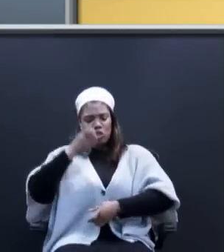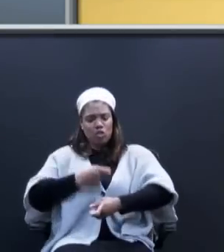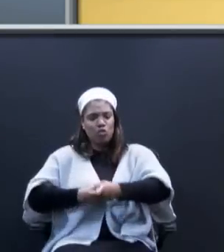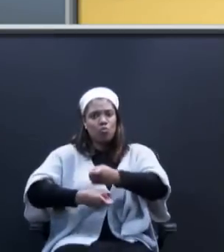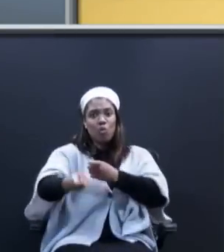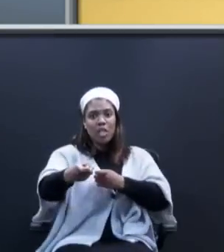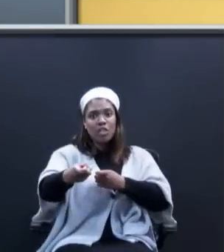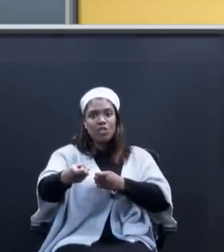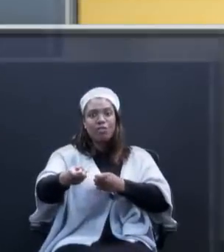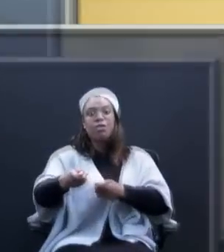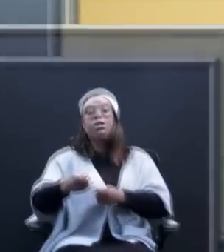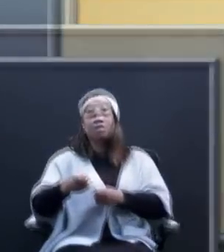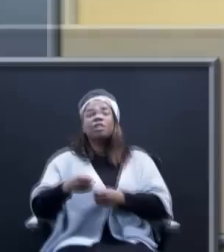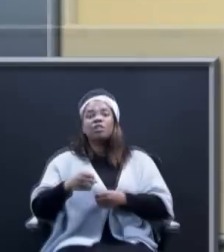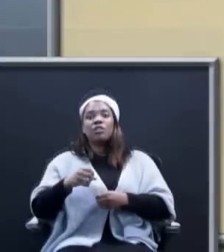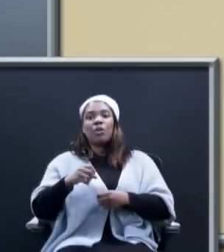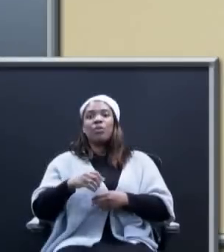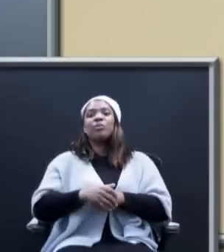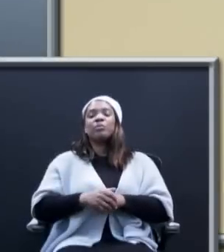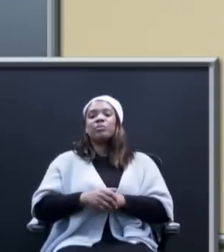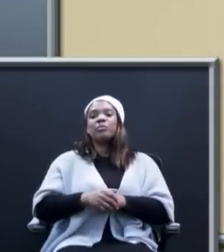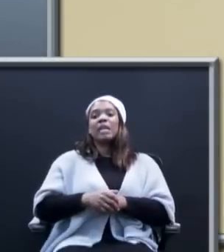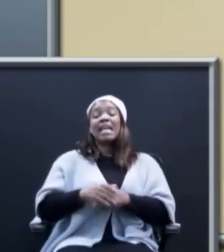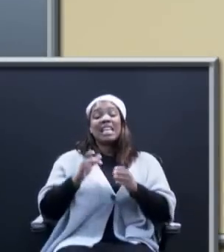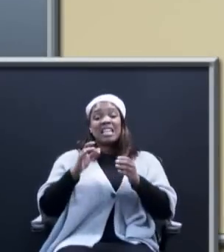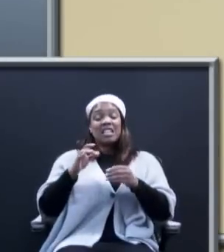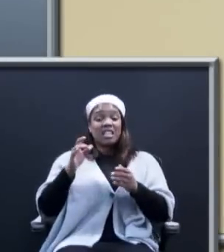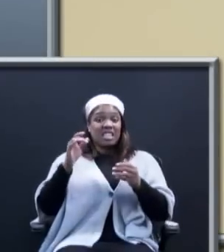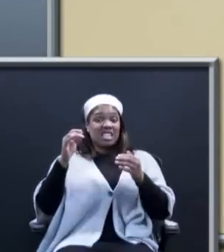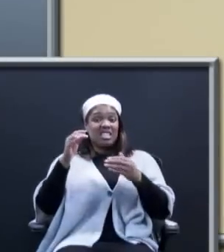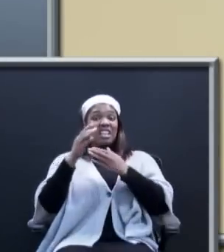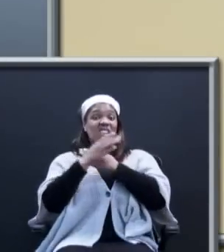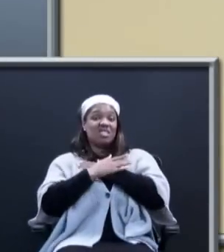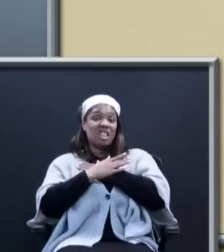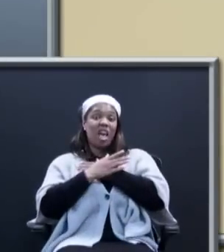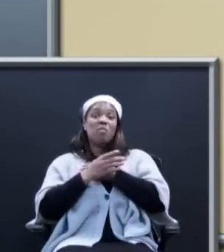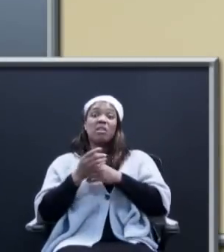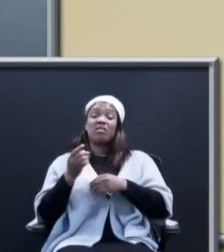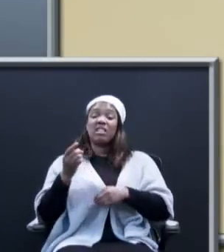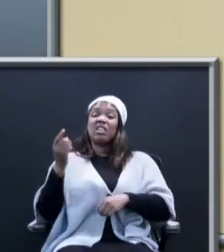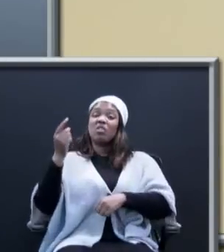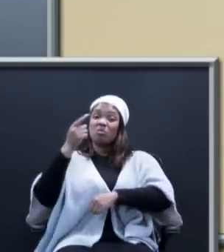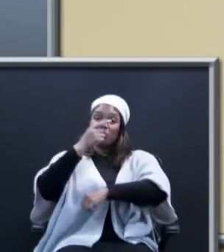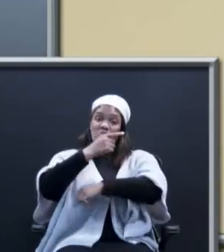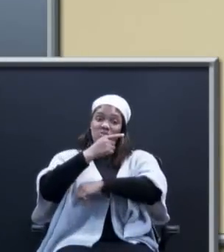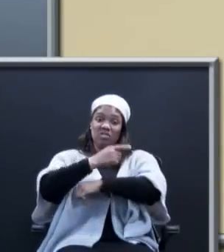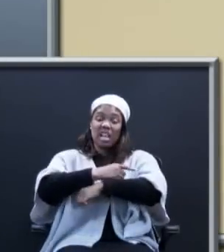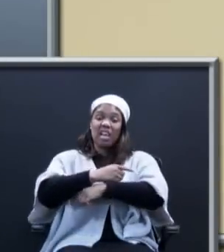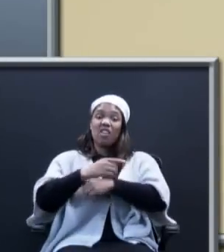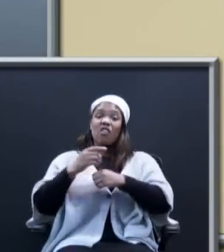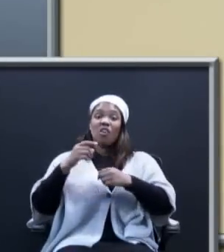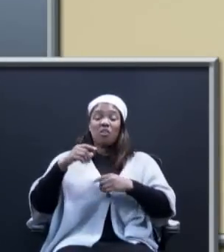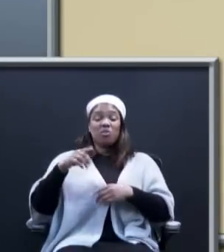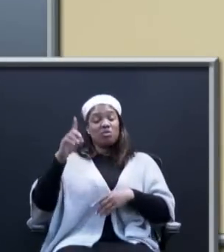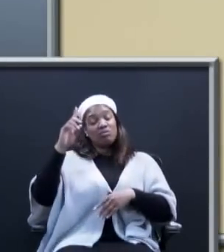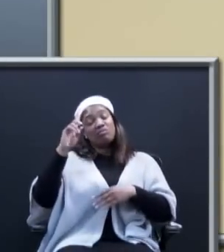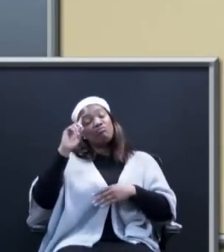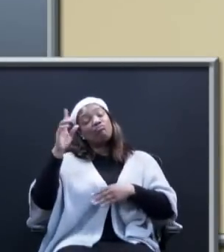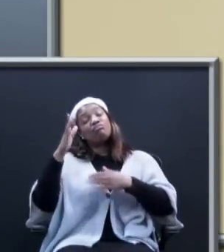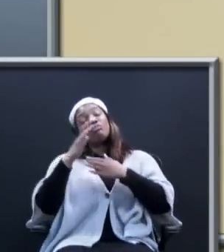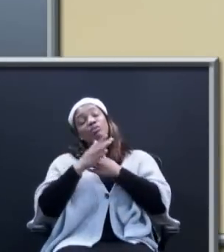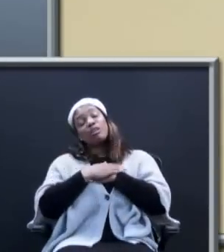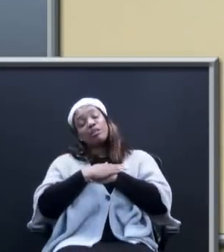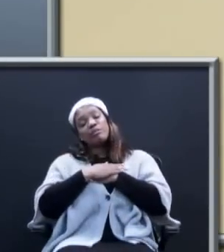ahead. It shall be unto you a Sabbath of rest, and you shall afflict your souls. In the ninth day of the month at